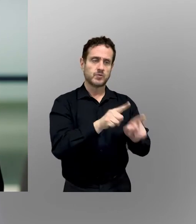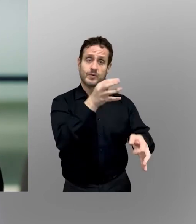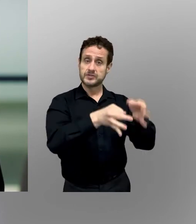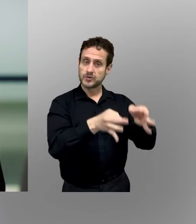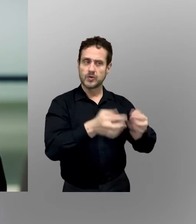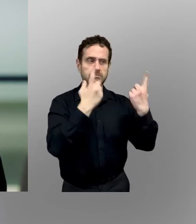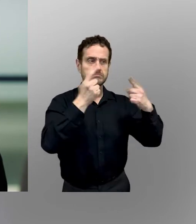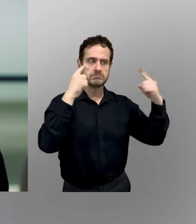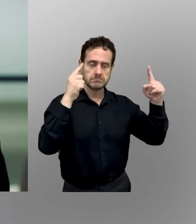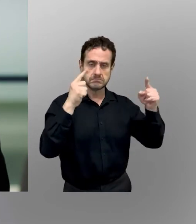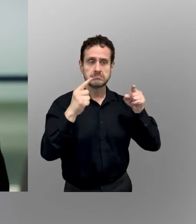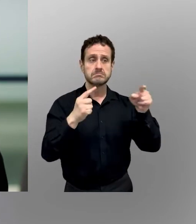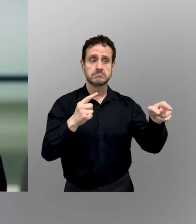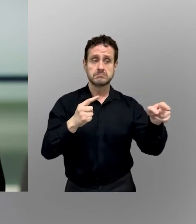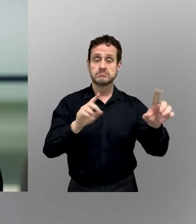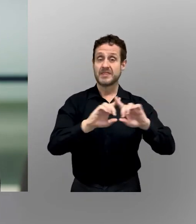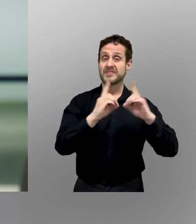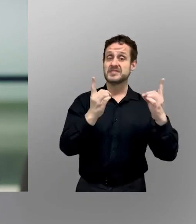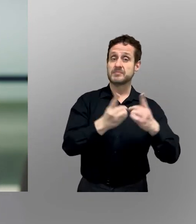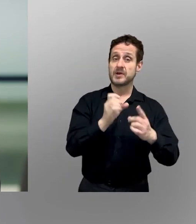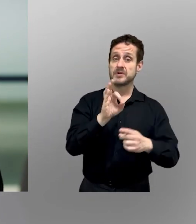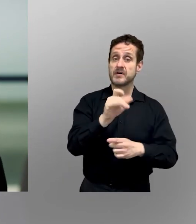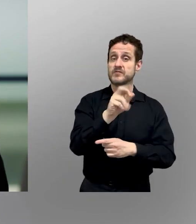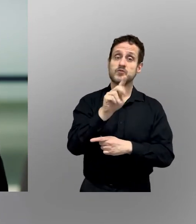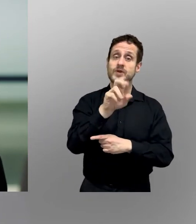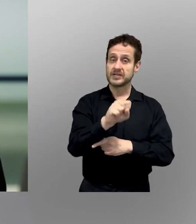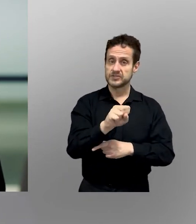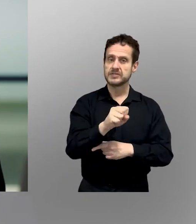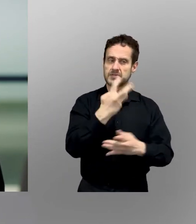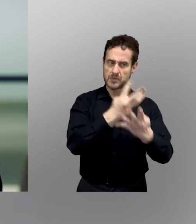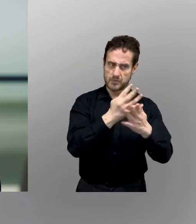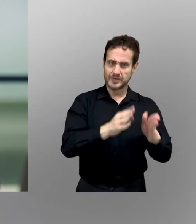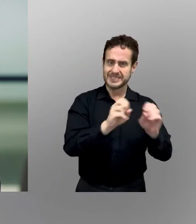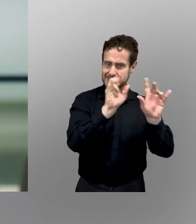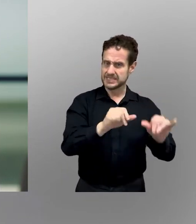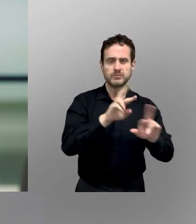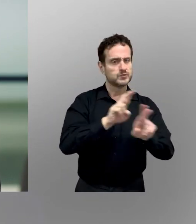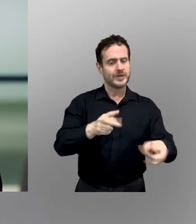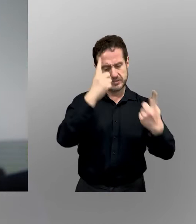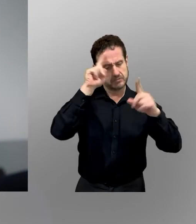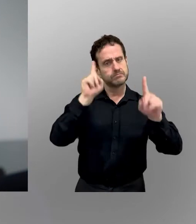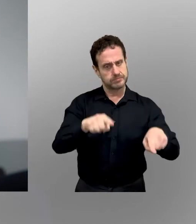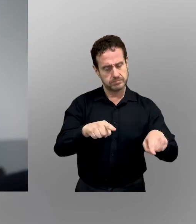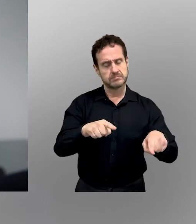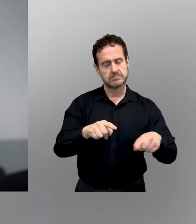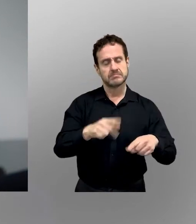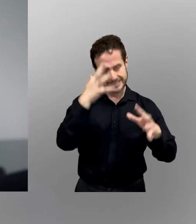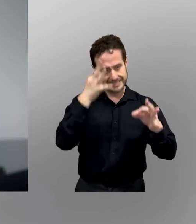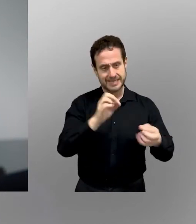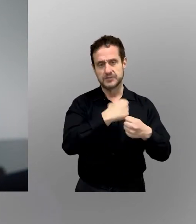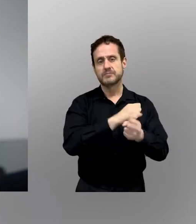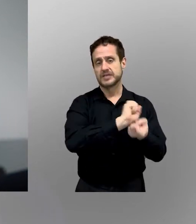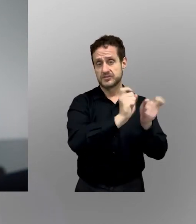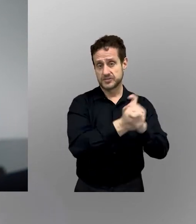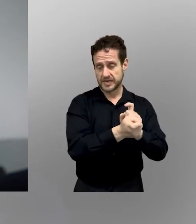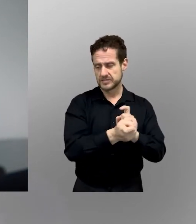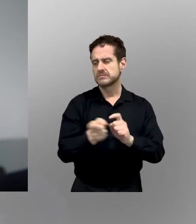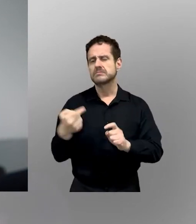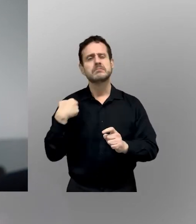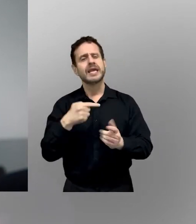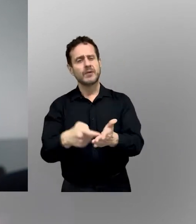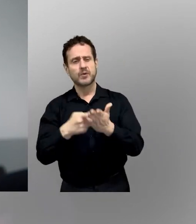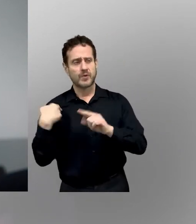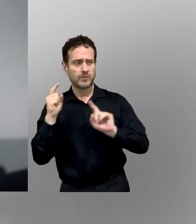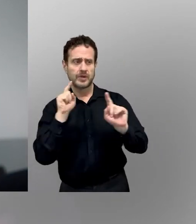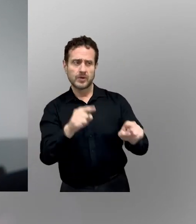litigated the case very successfully to the point where the Department of Corrections was ready to settle the case. It required a lot of work going to the